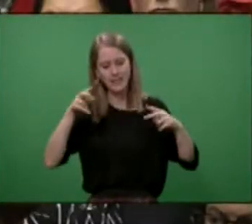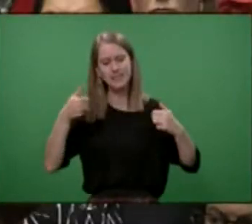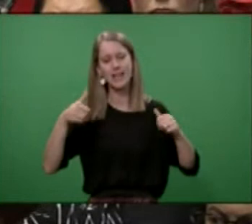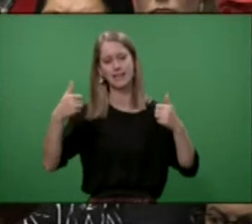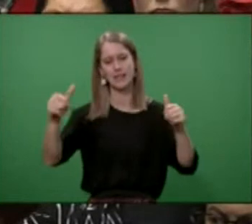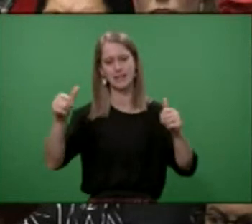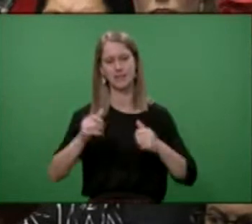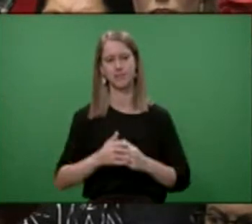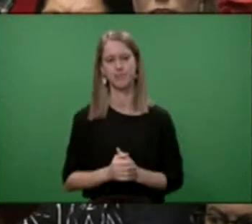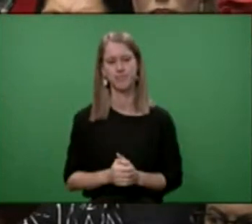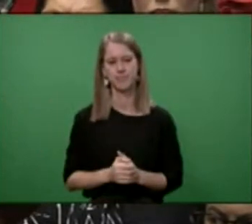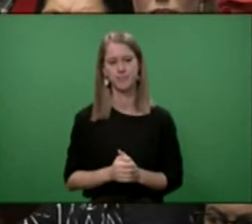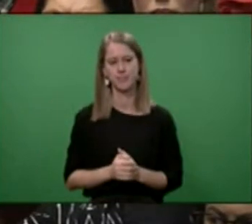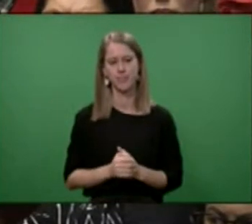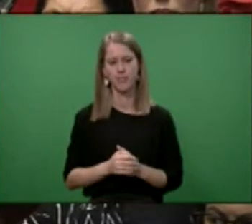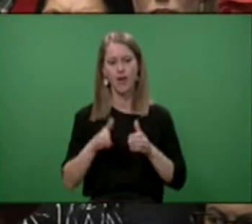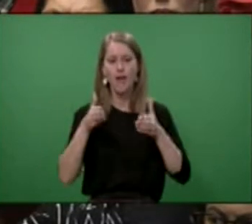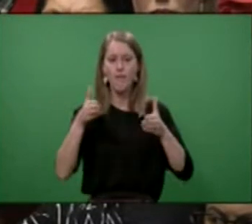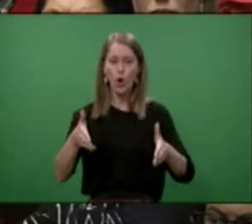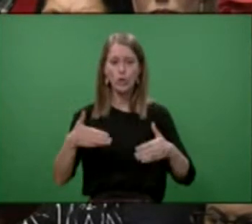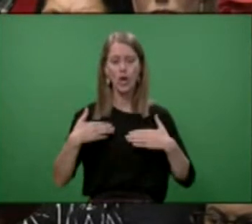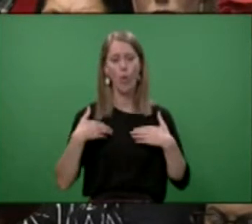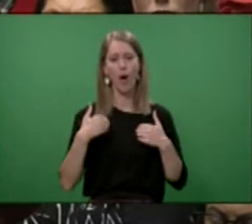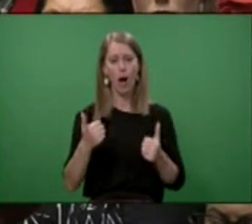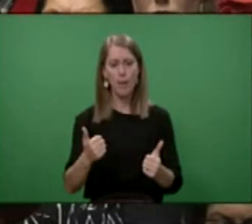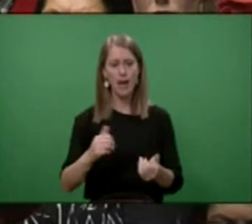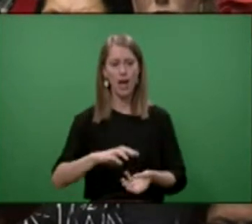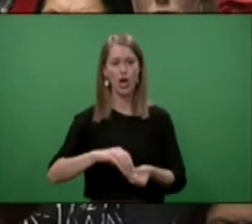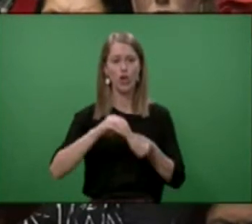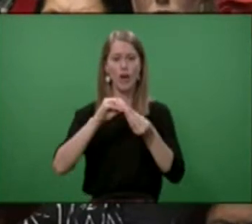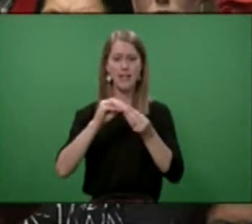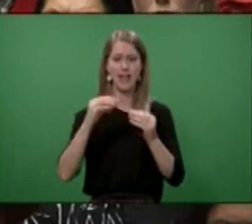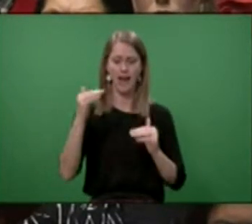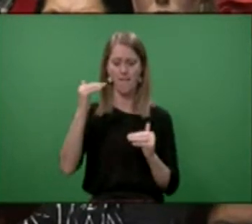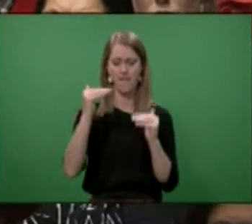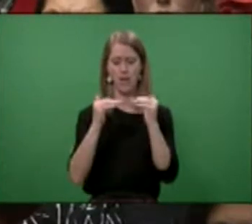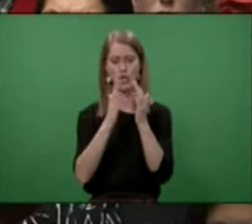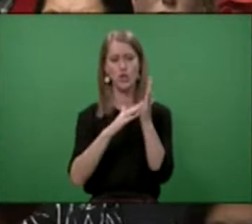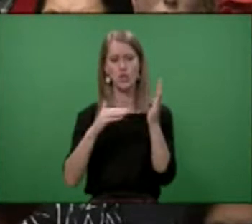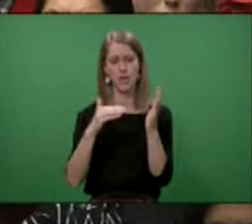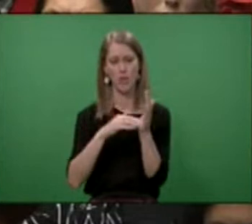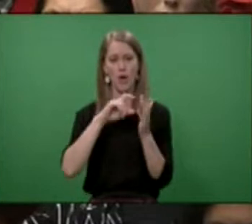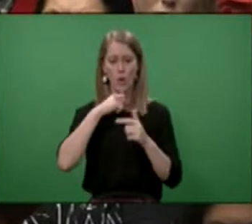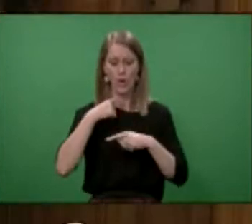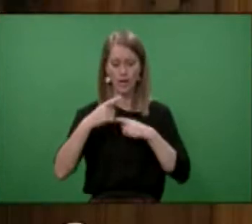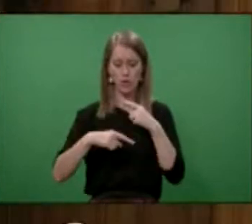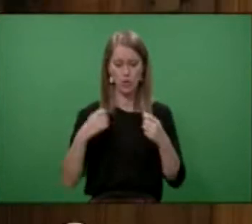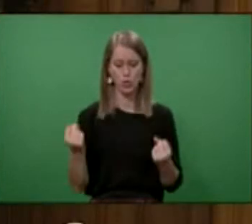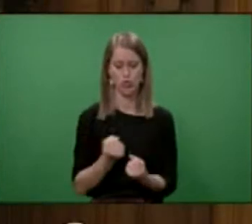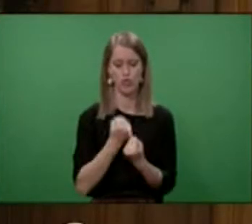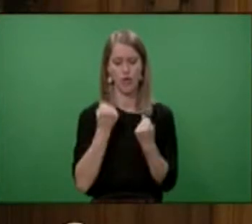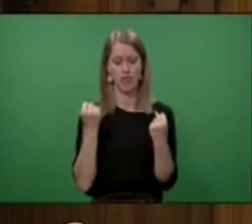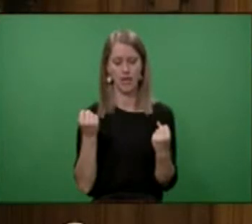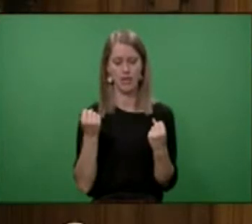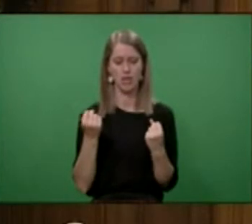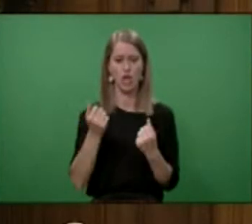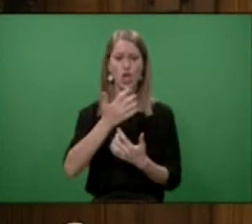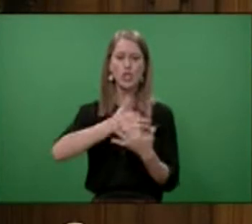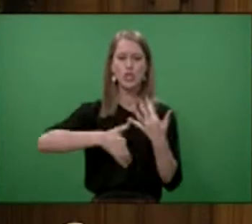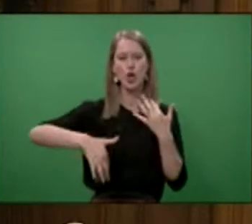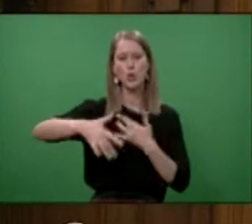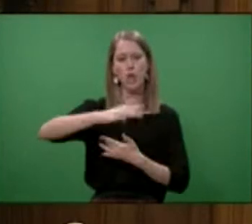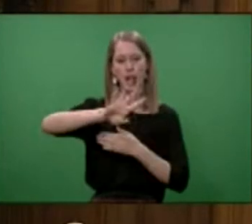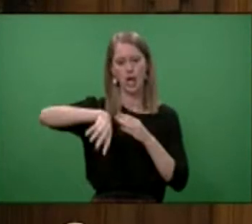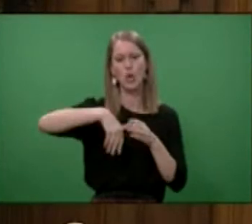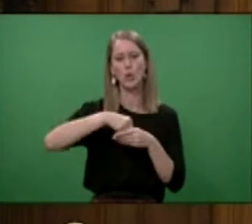As part of this focus on well-being and creating a fairer New Zealand, we will continue to strengthen social inclusion in New